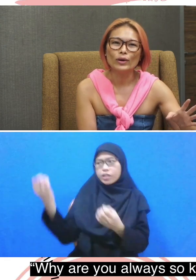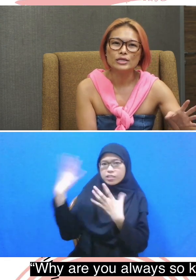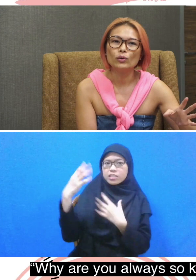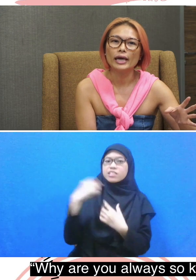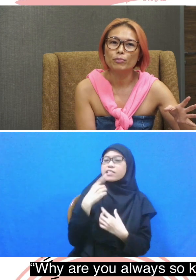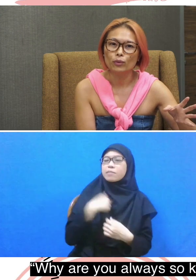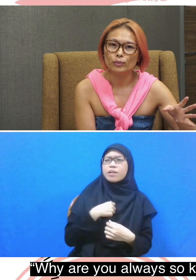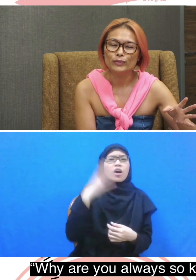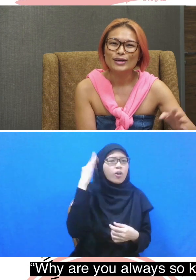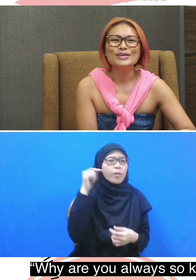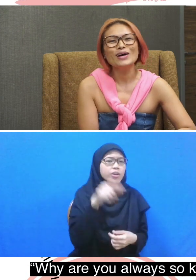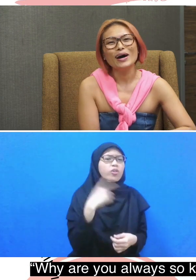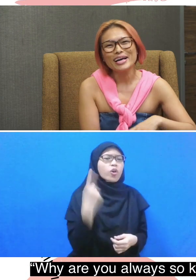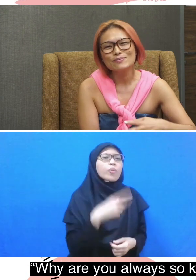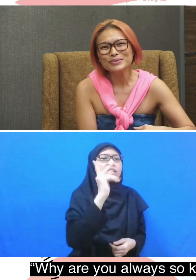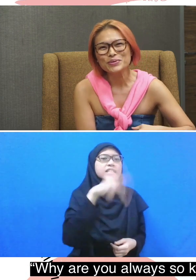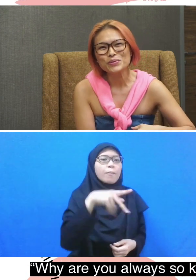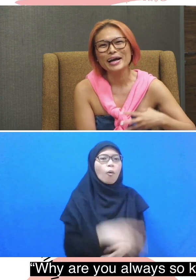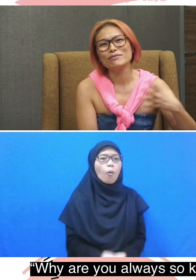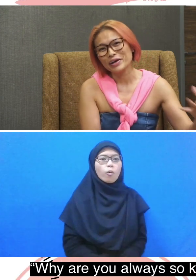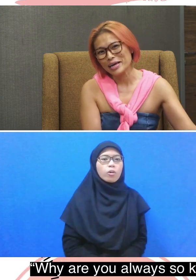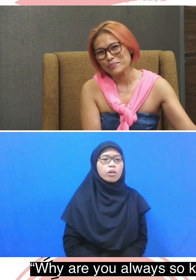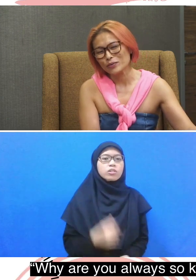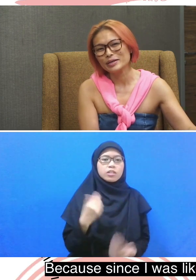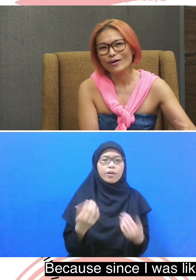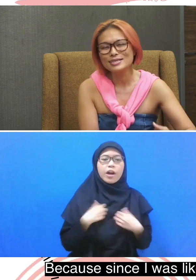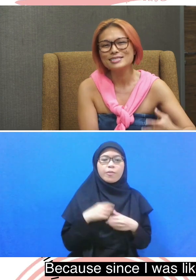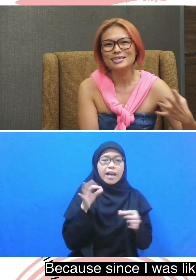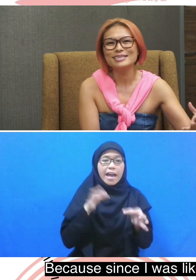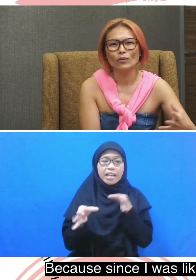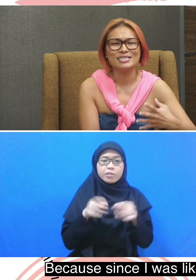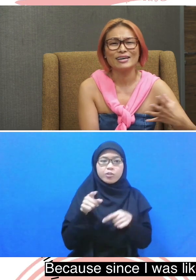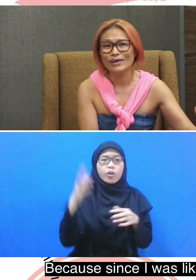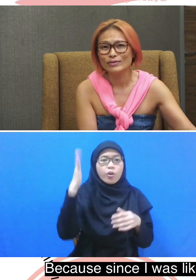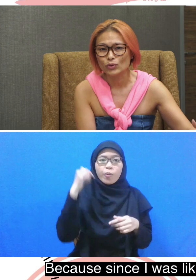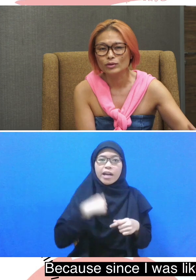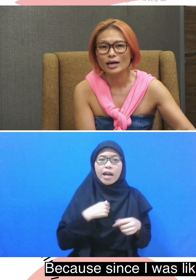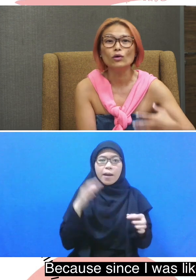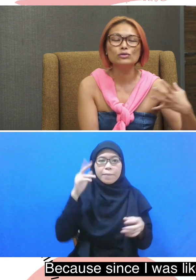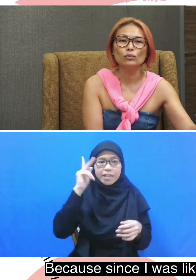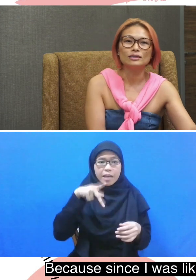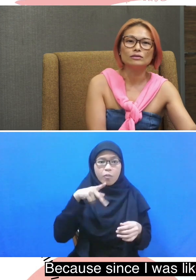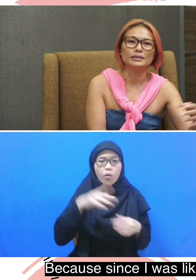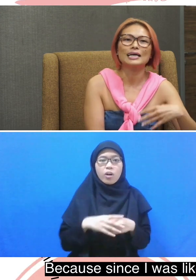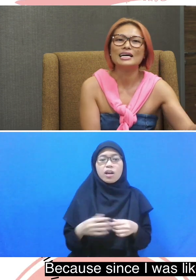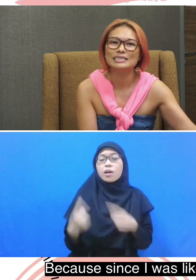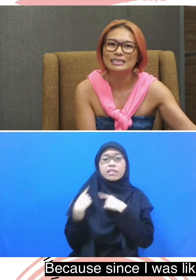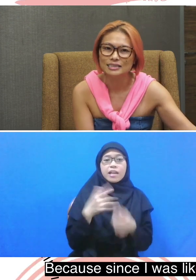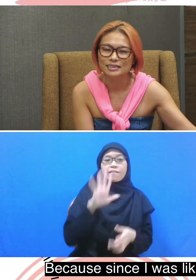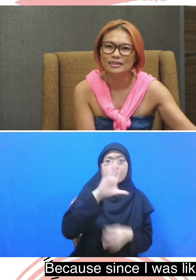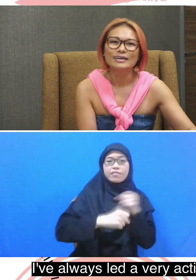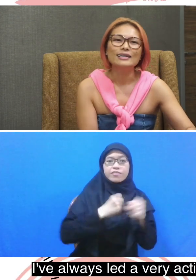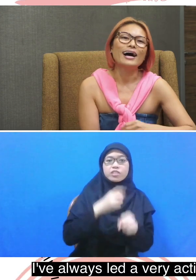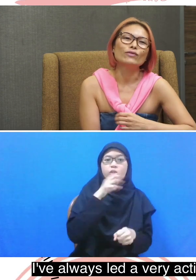you always so capo? So I'll explain to you why I'm very capo. Because since I was like 5 years old, I've also wanted to be the class